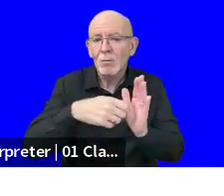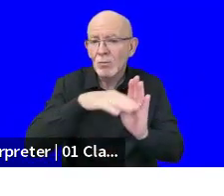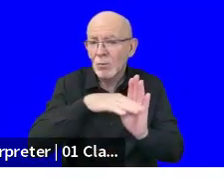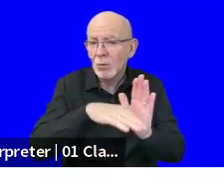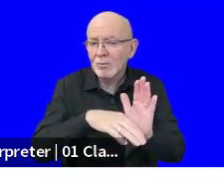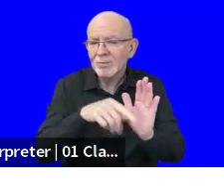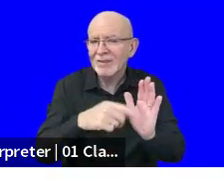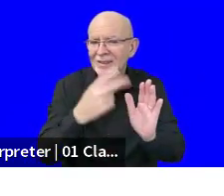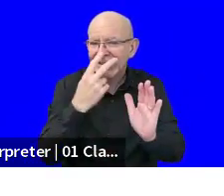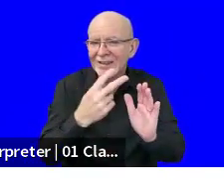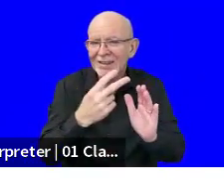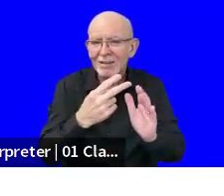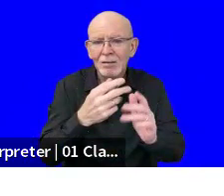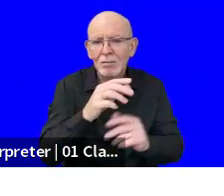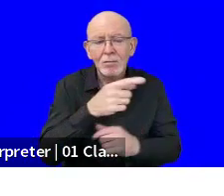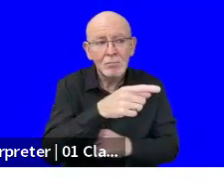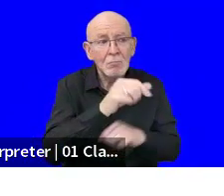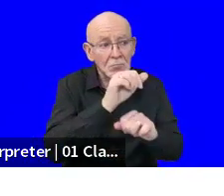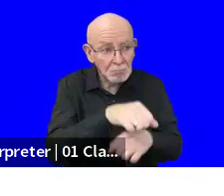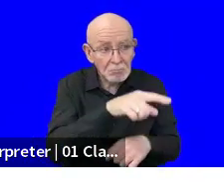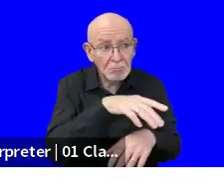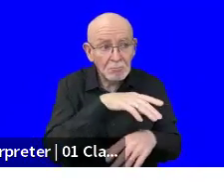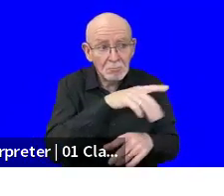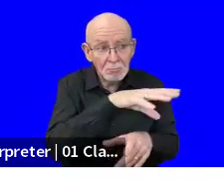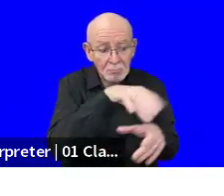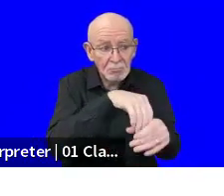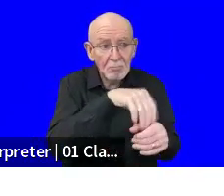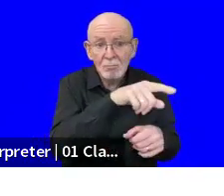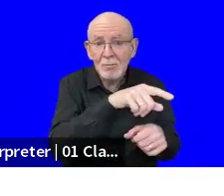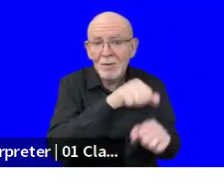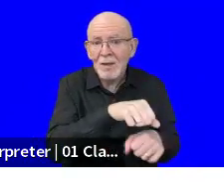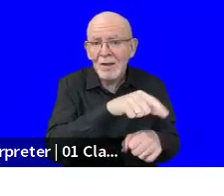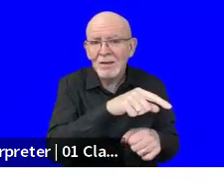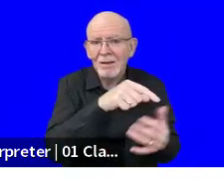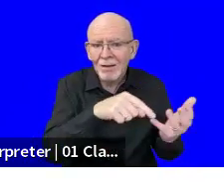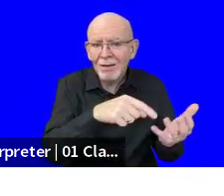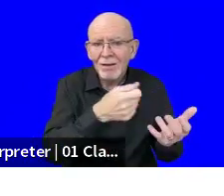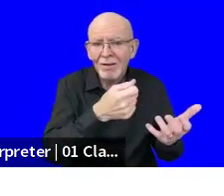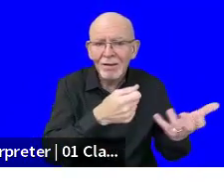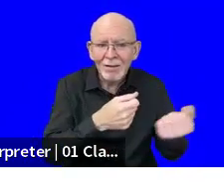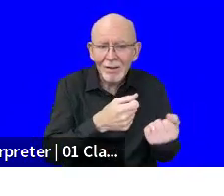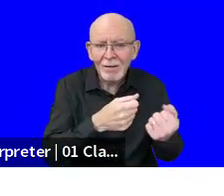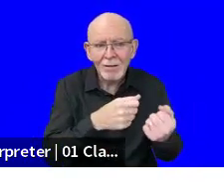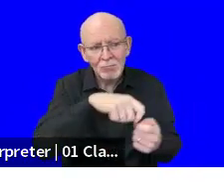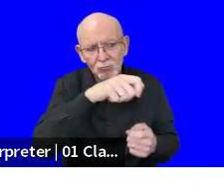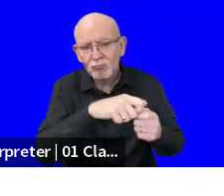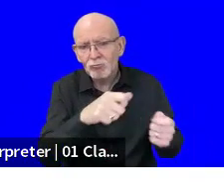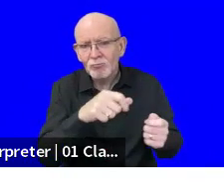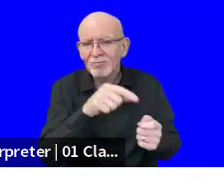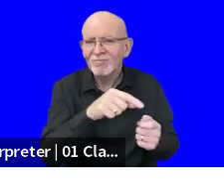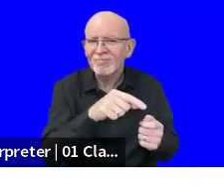And if we have an estimate of what are the disability-related costs that are faced by households with members with